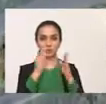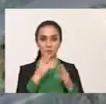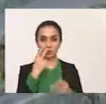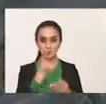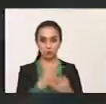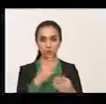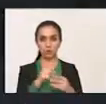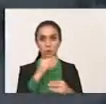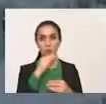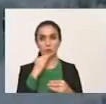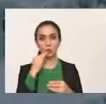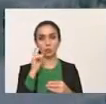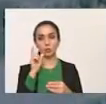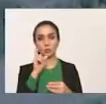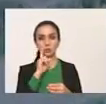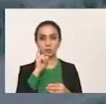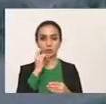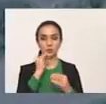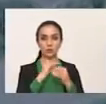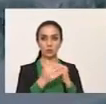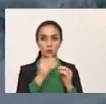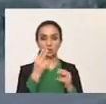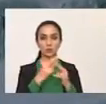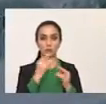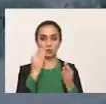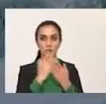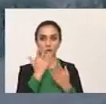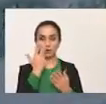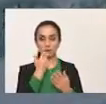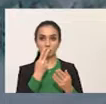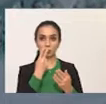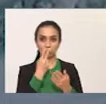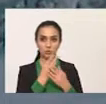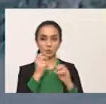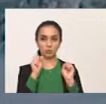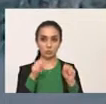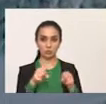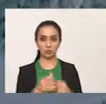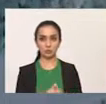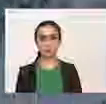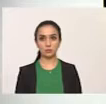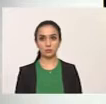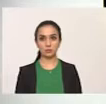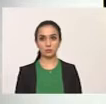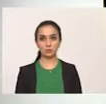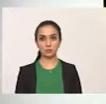Oscillatoriya ko'k yashil tusdagi rangda tovlanishini ko'rishingiz mumkin.